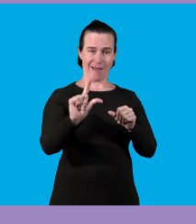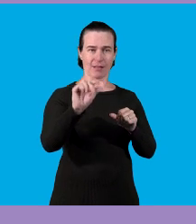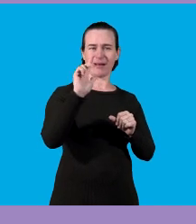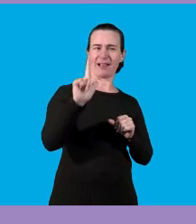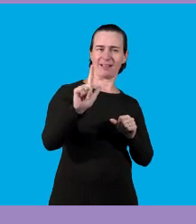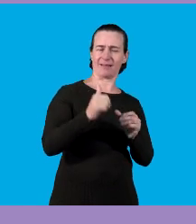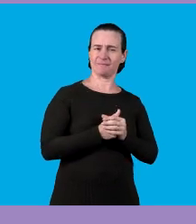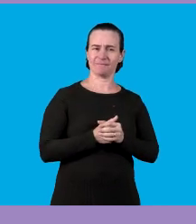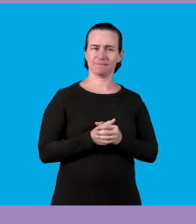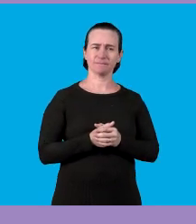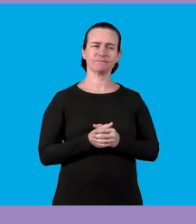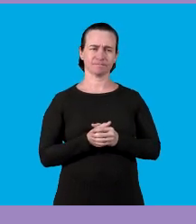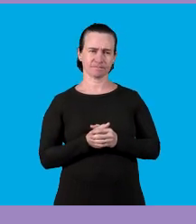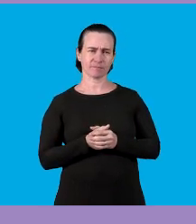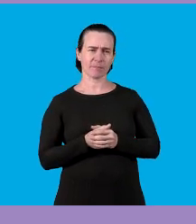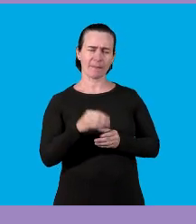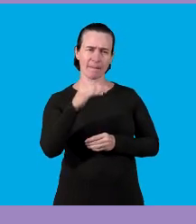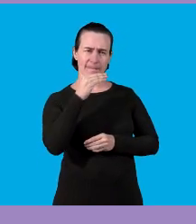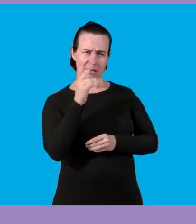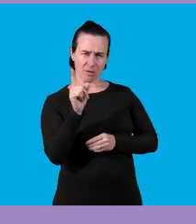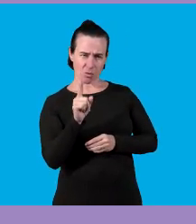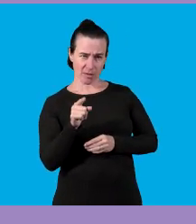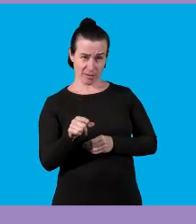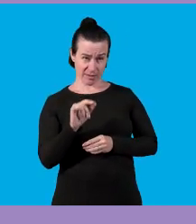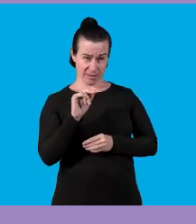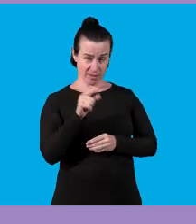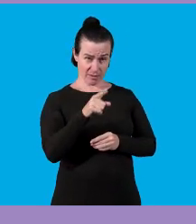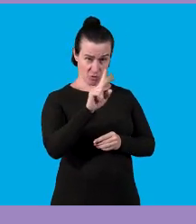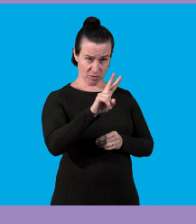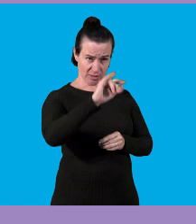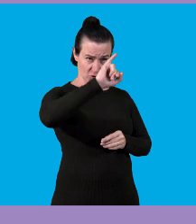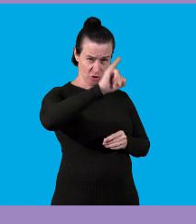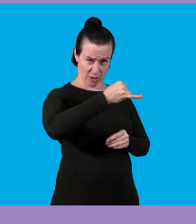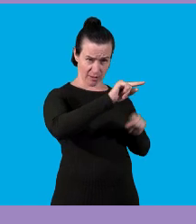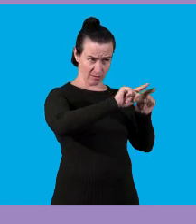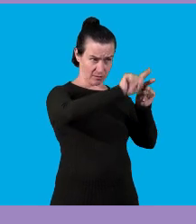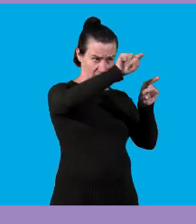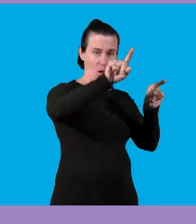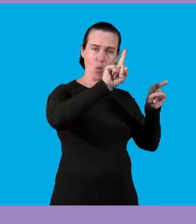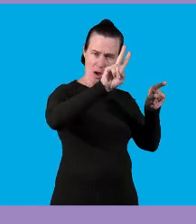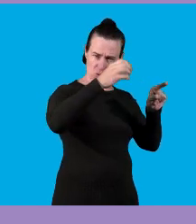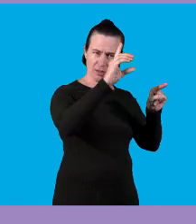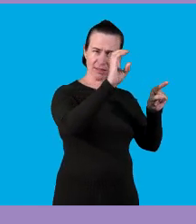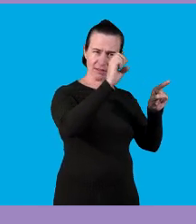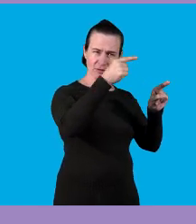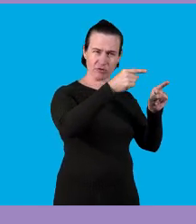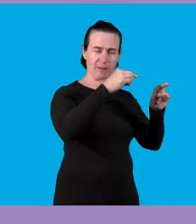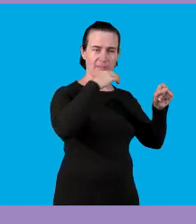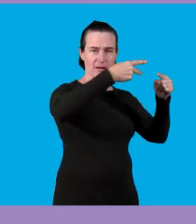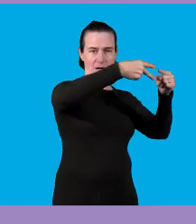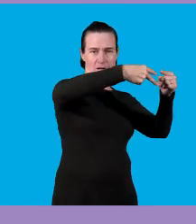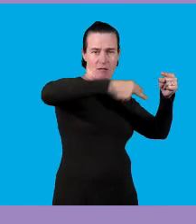parallelogram informs us that the opposite angles are equal. So that angle is 120. So angle L